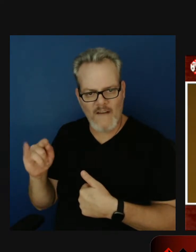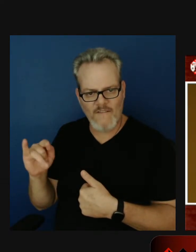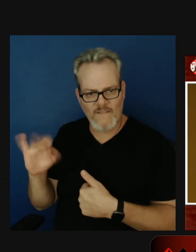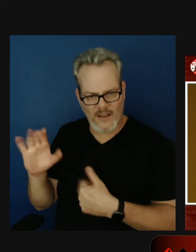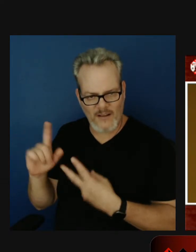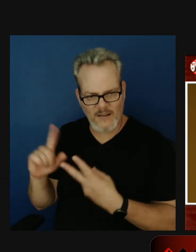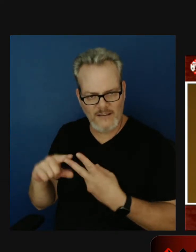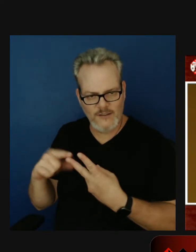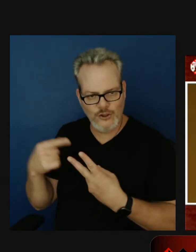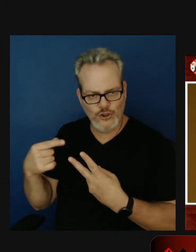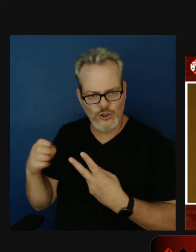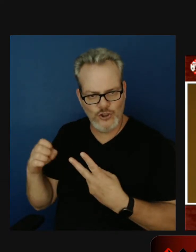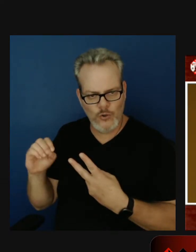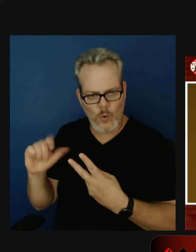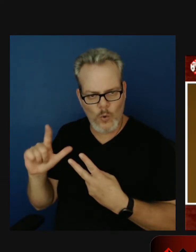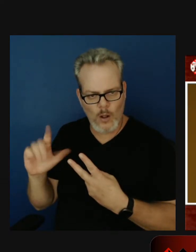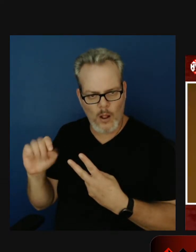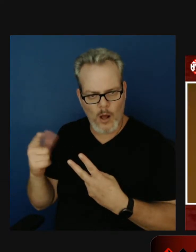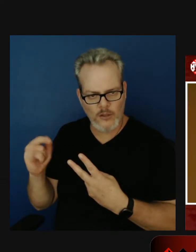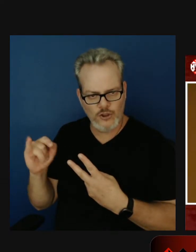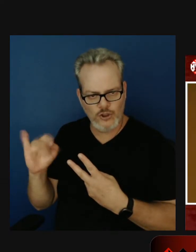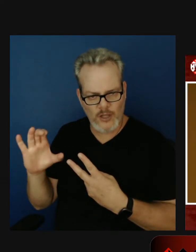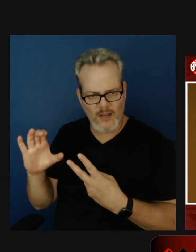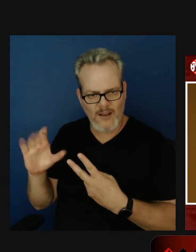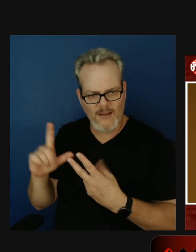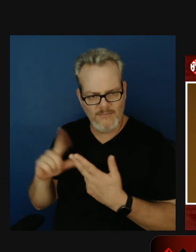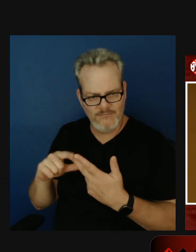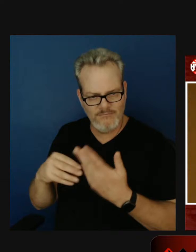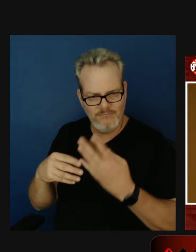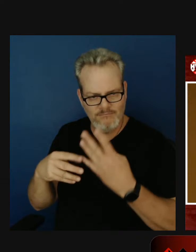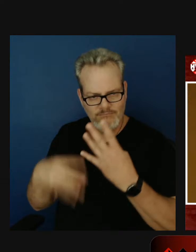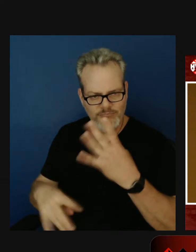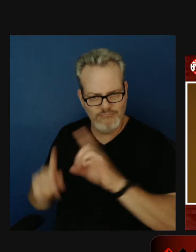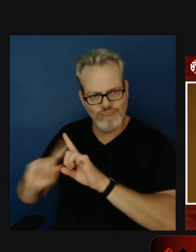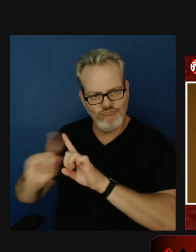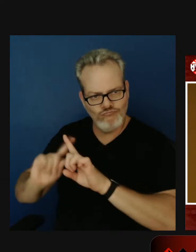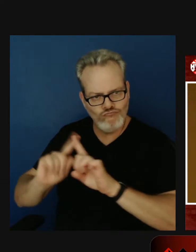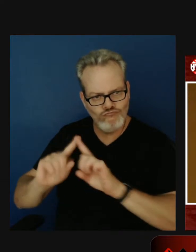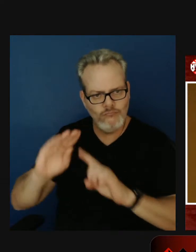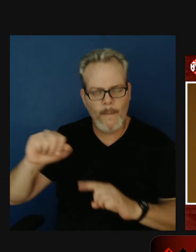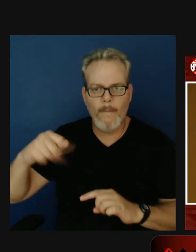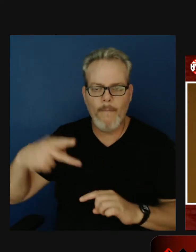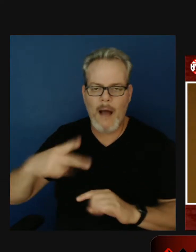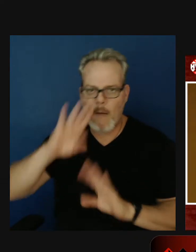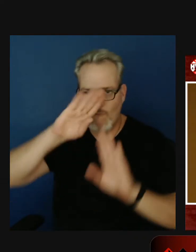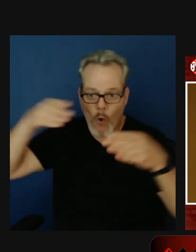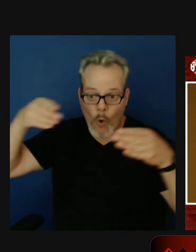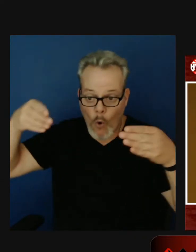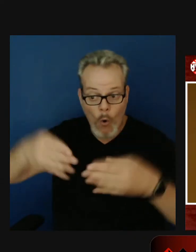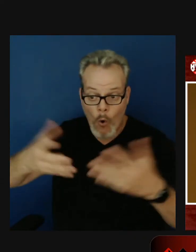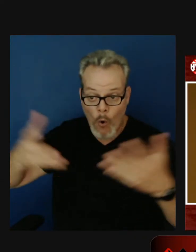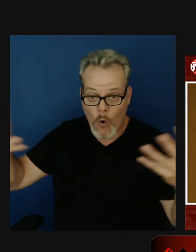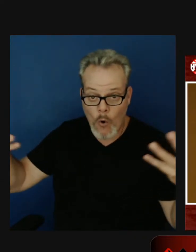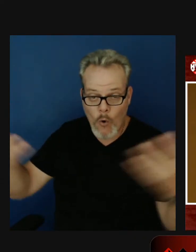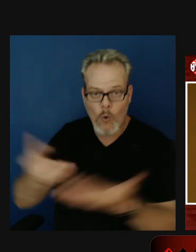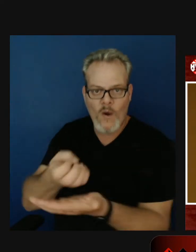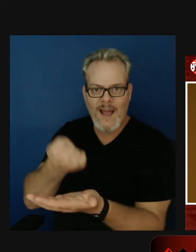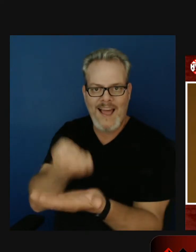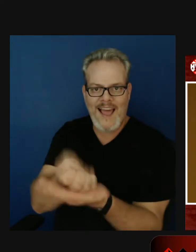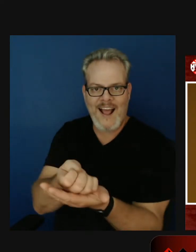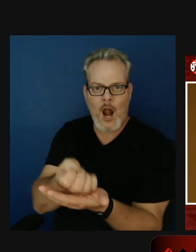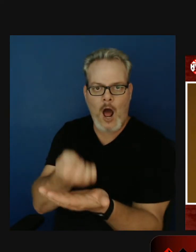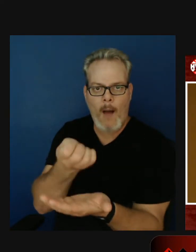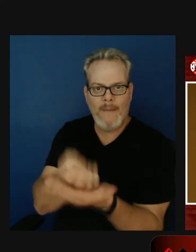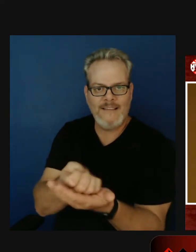geologic map, and other maps of things of interest. In this case, very much focused on economics, what's useful